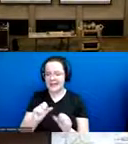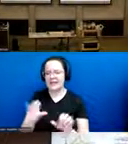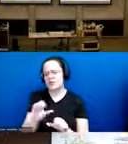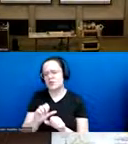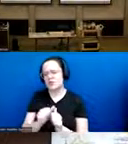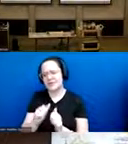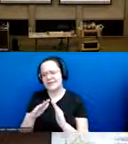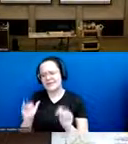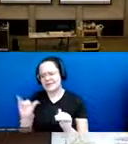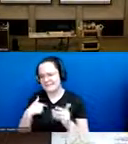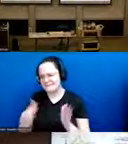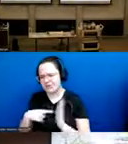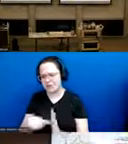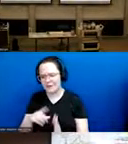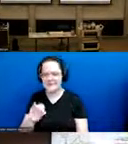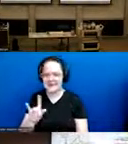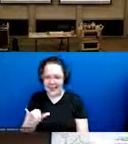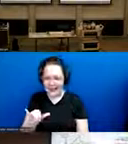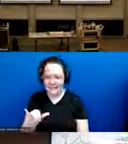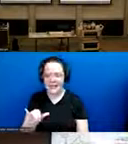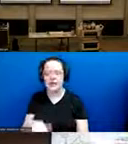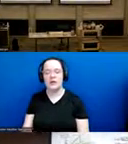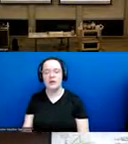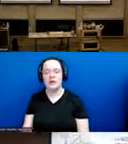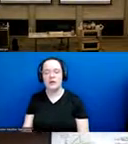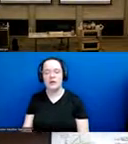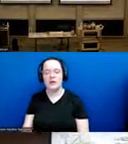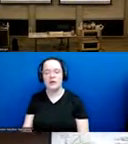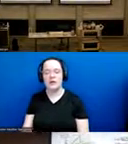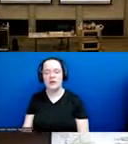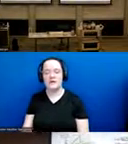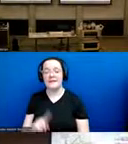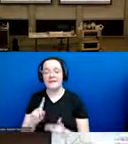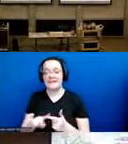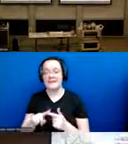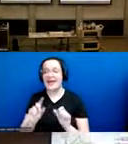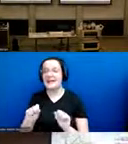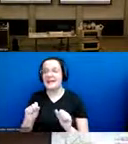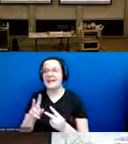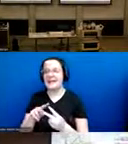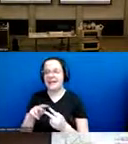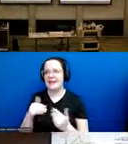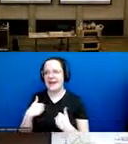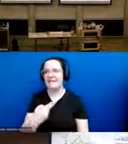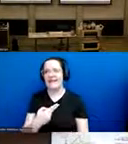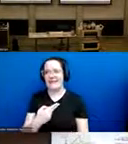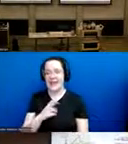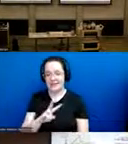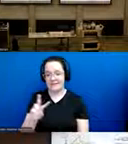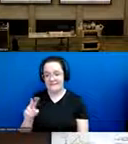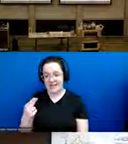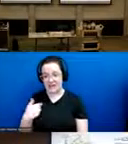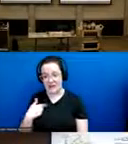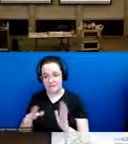the cavity and the two photons, right? And then you can have either the HHBB, which is the one that I showed you, or you can have the one